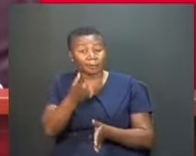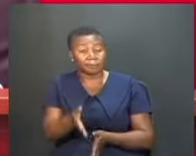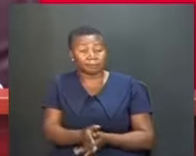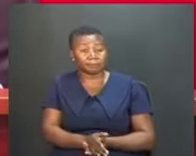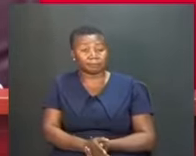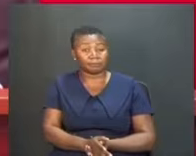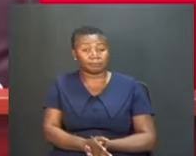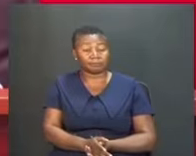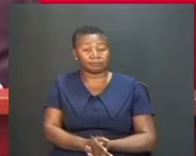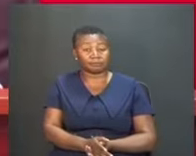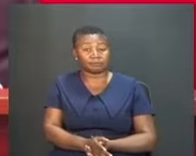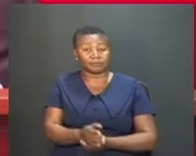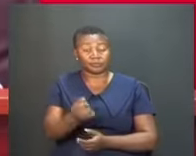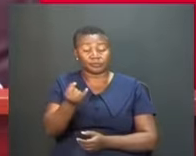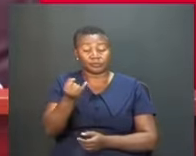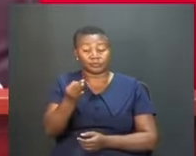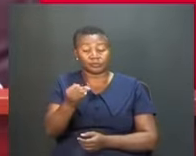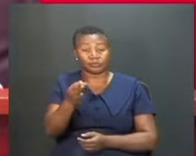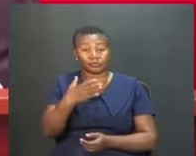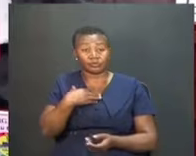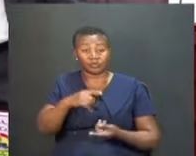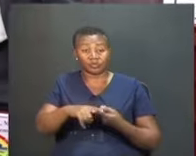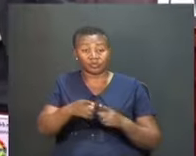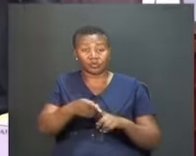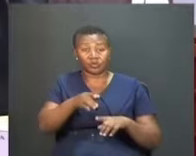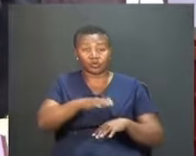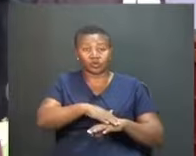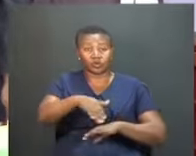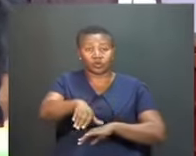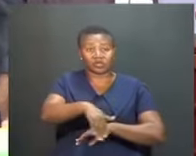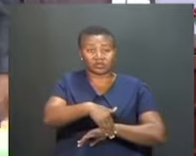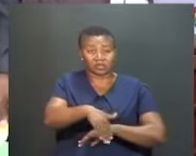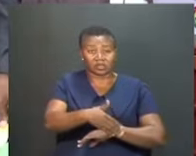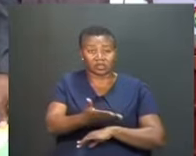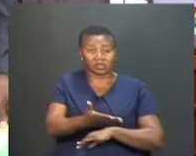if my friends on the other side are not